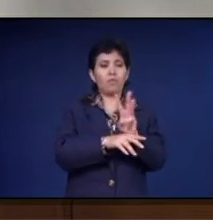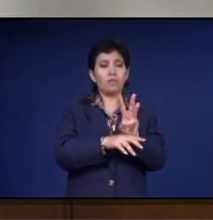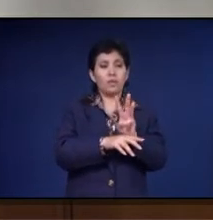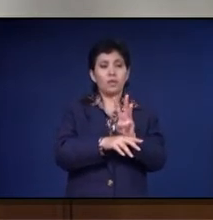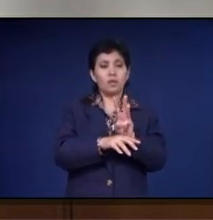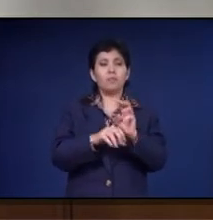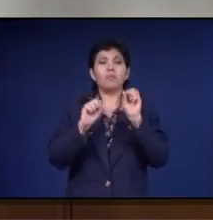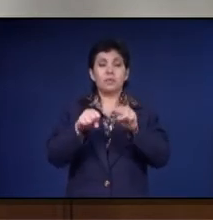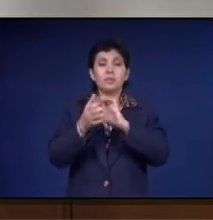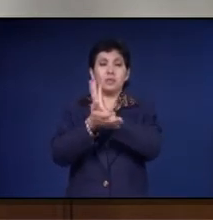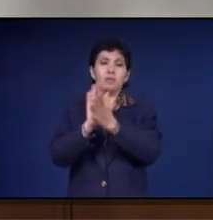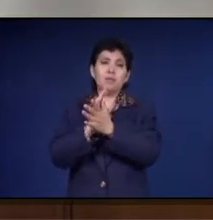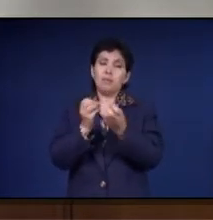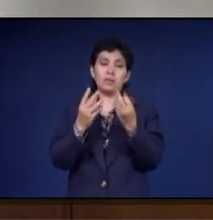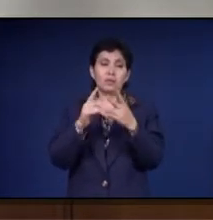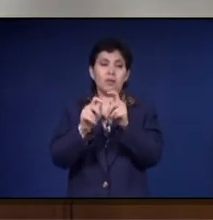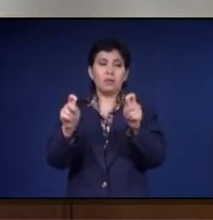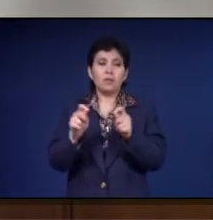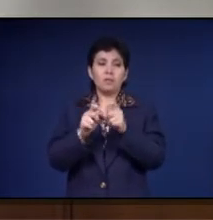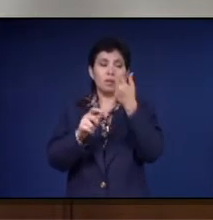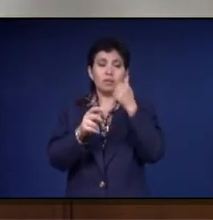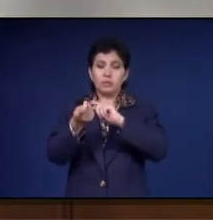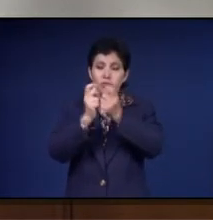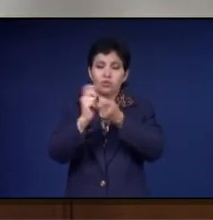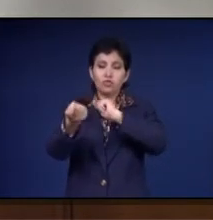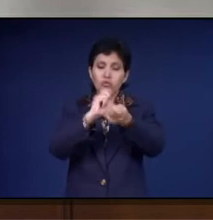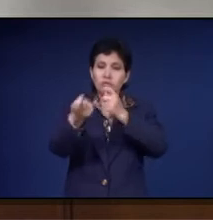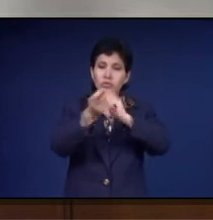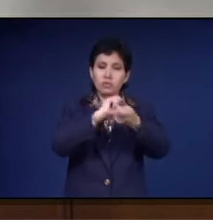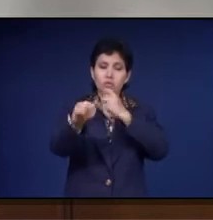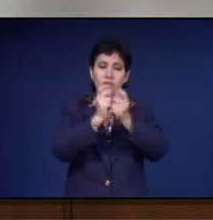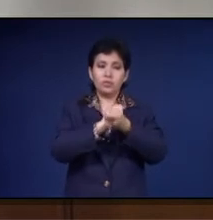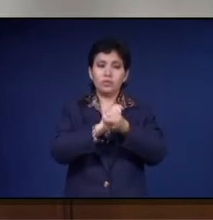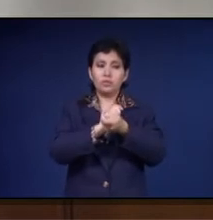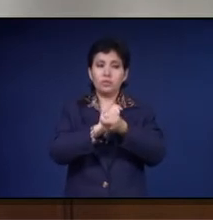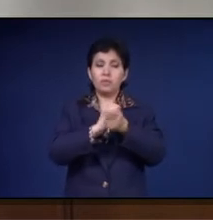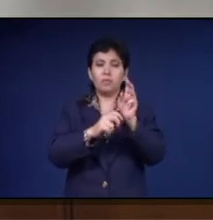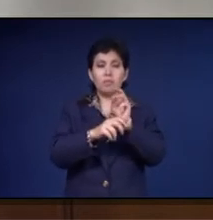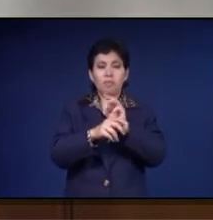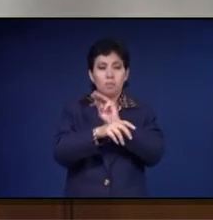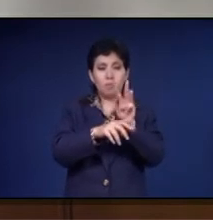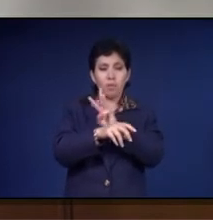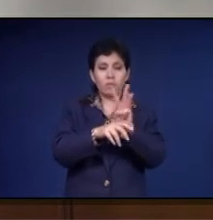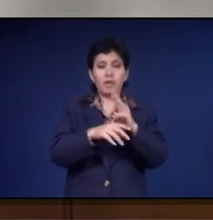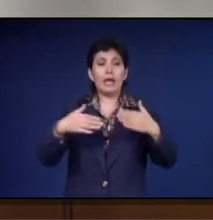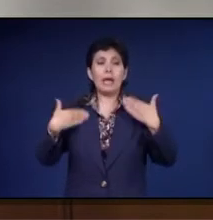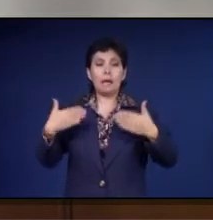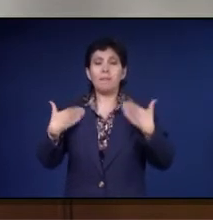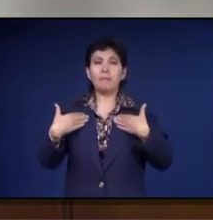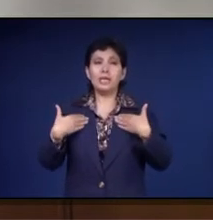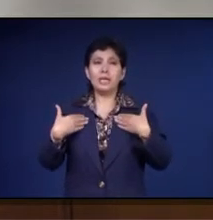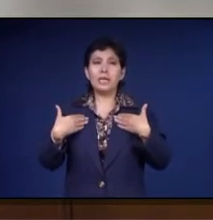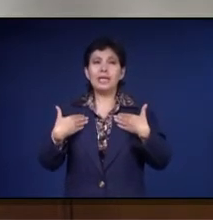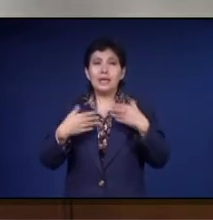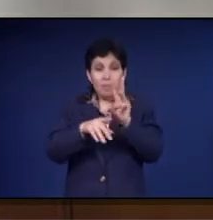be manipulated because you change the movie, because there are two types of movie, which is the happy movie and also the